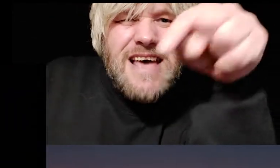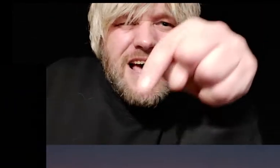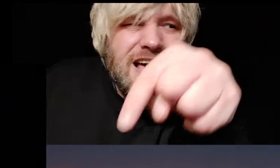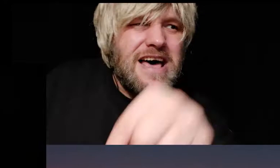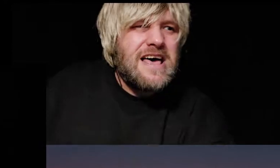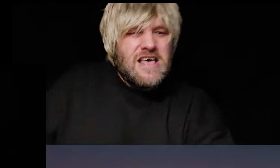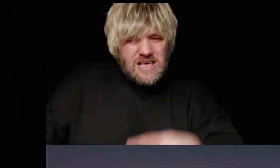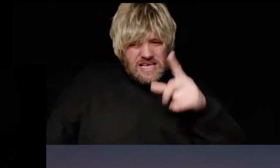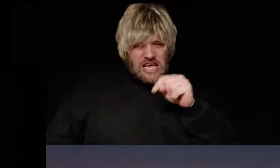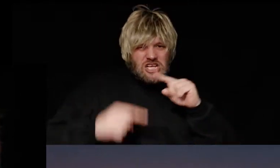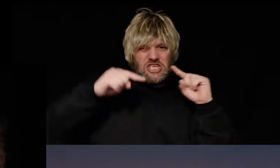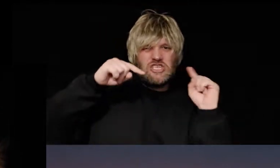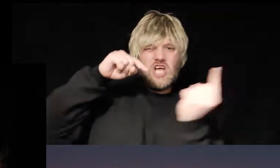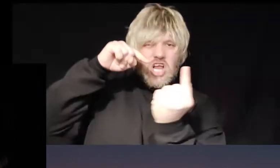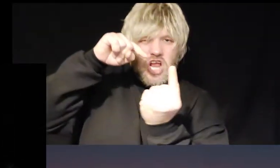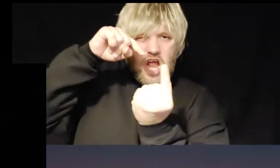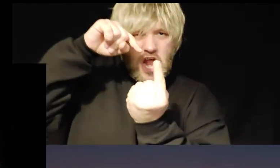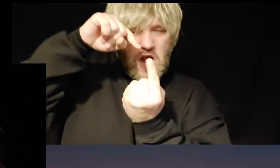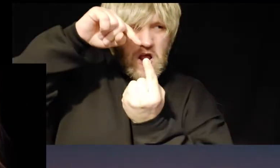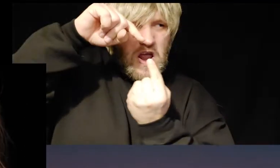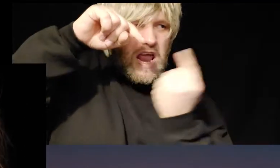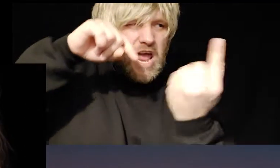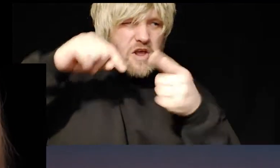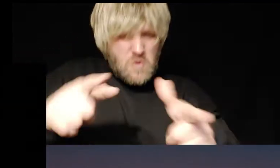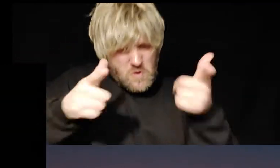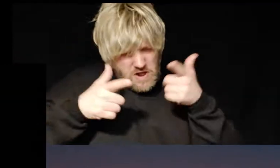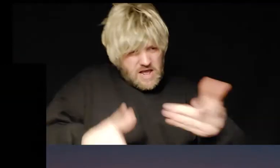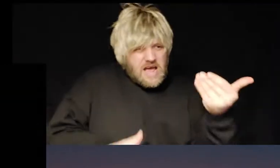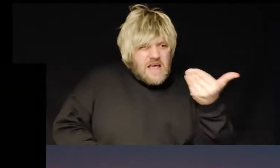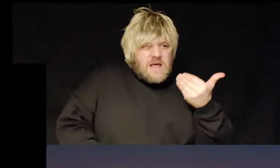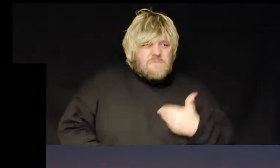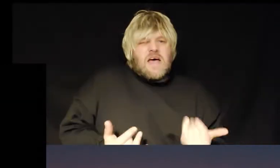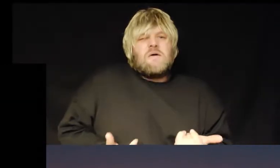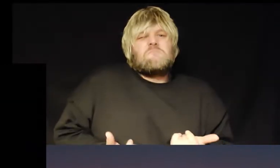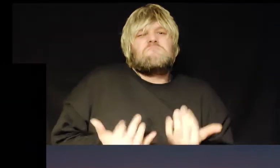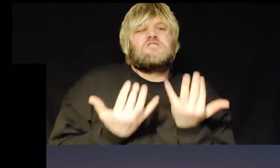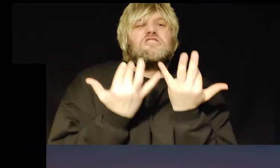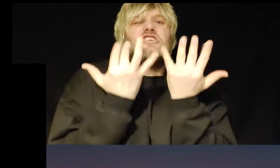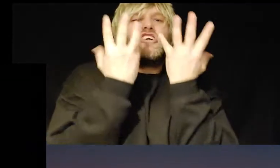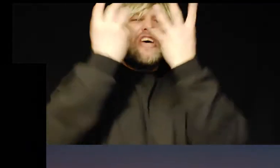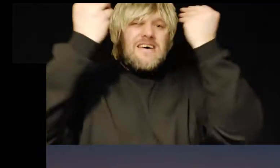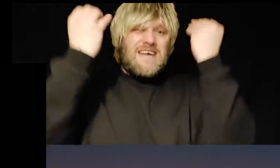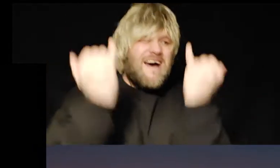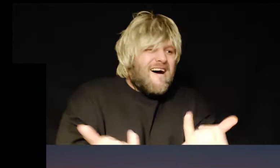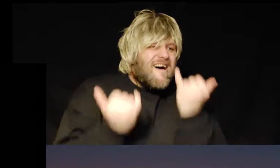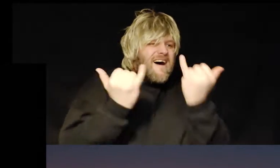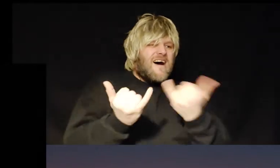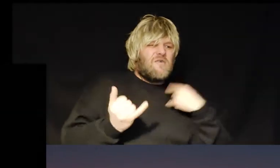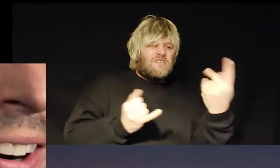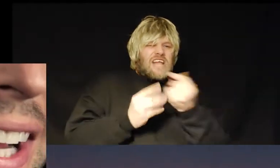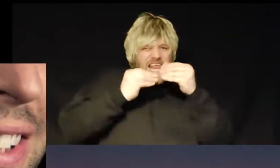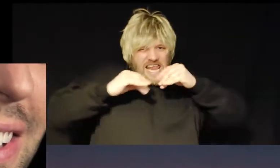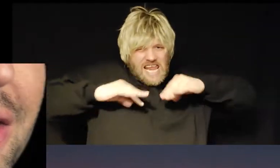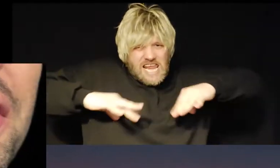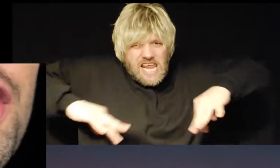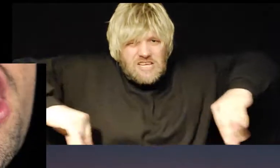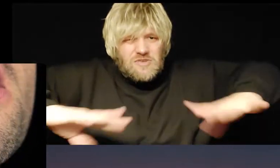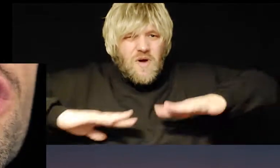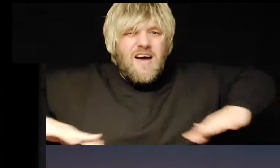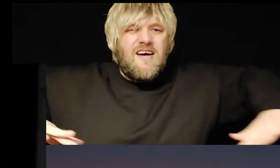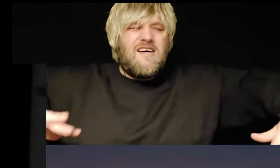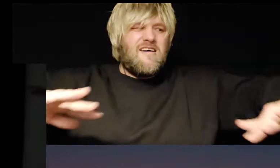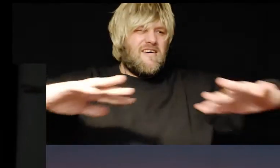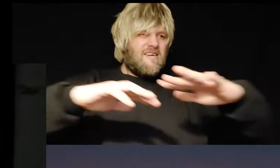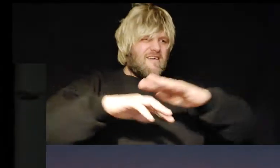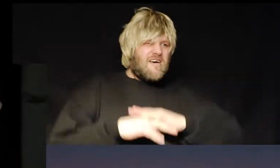down It slowly turned, you let me burn, and now ashes on